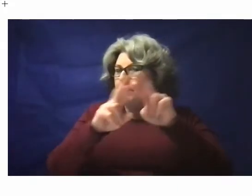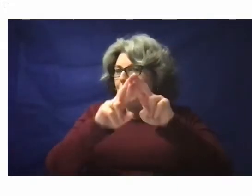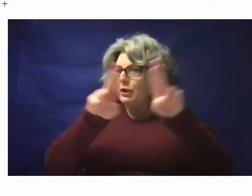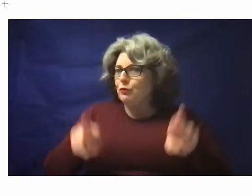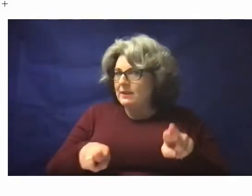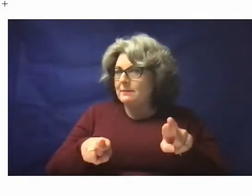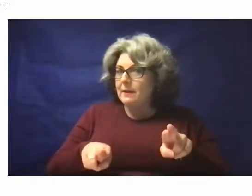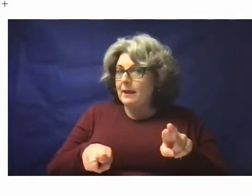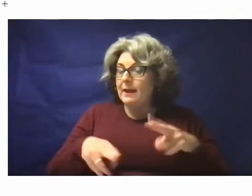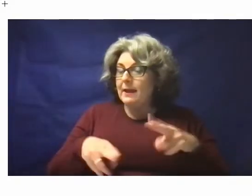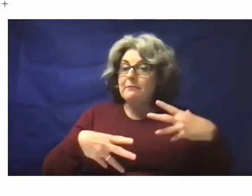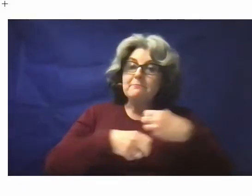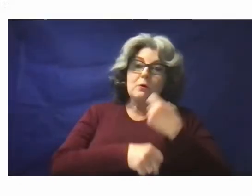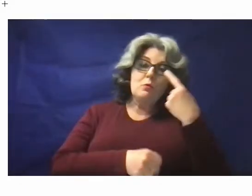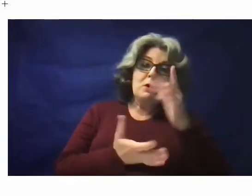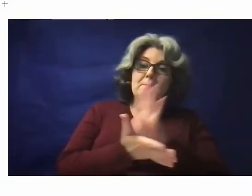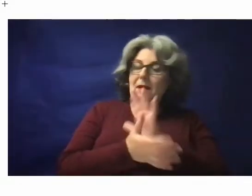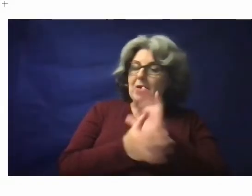1-page cover letter.